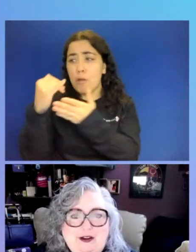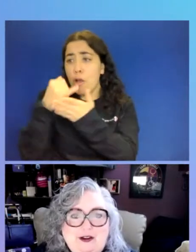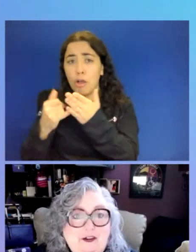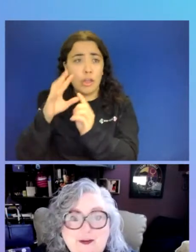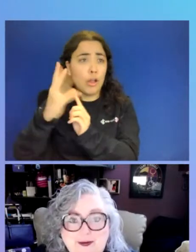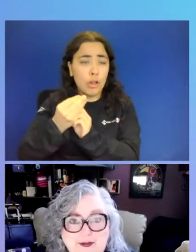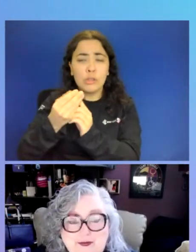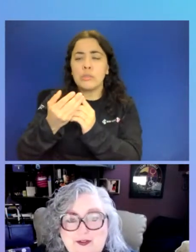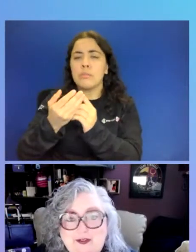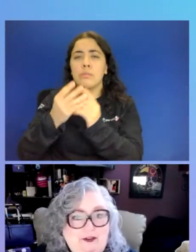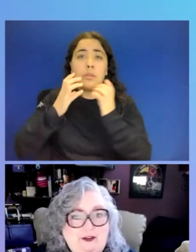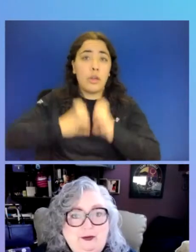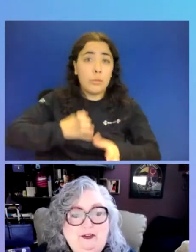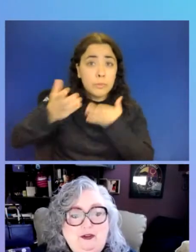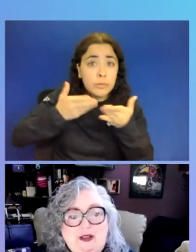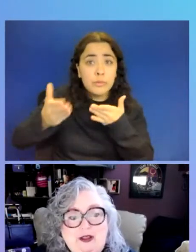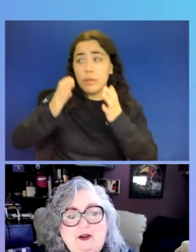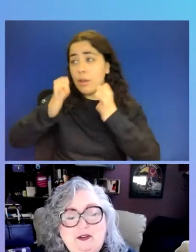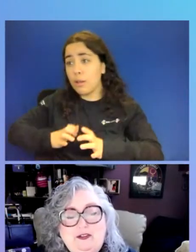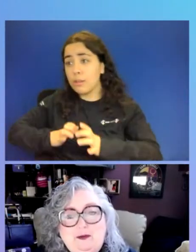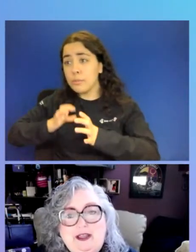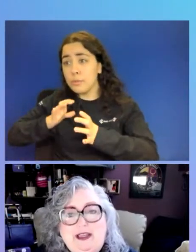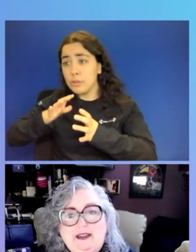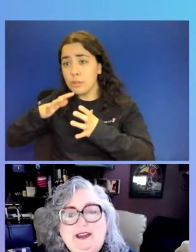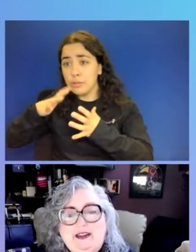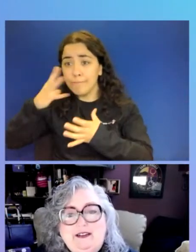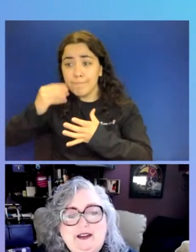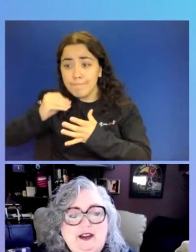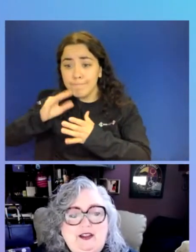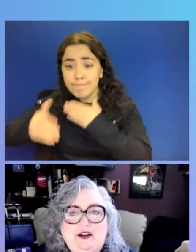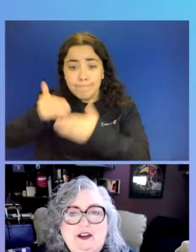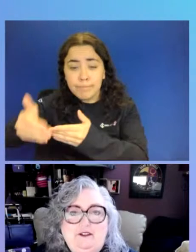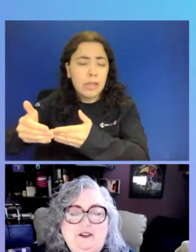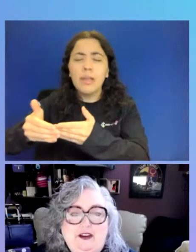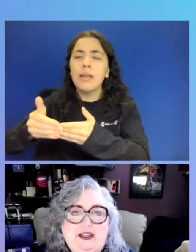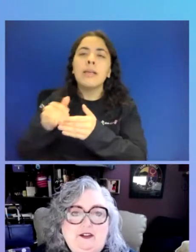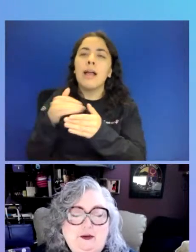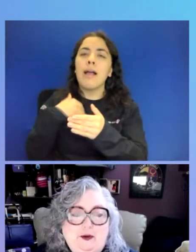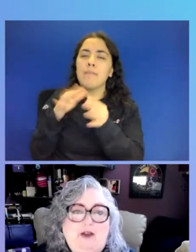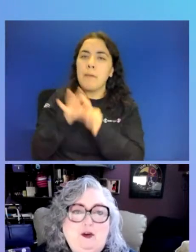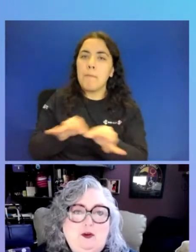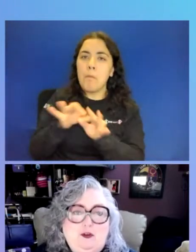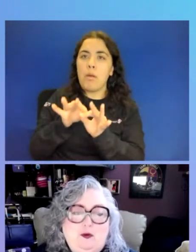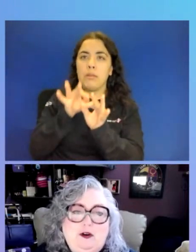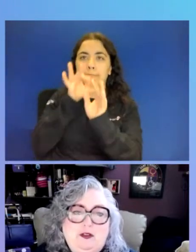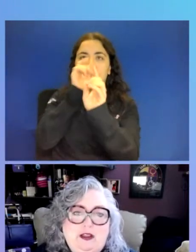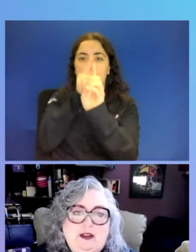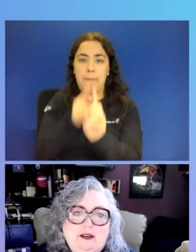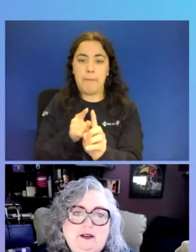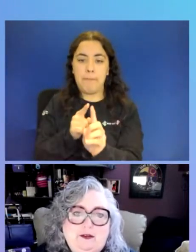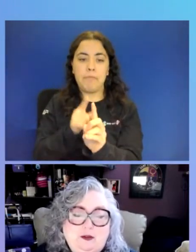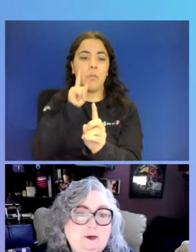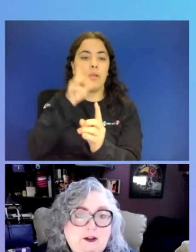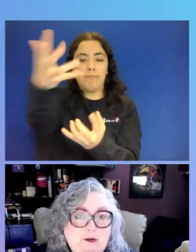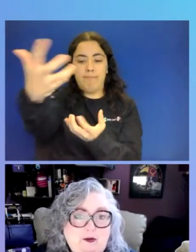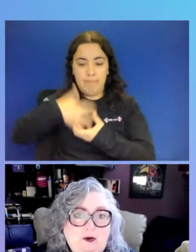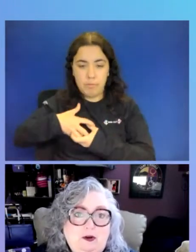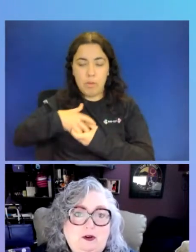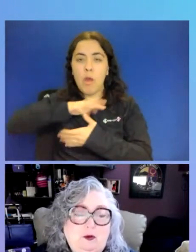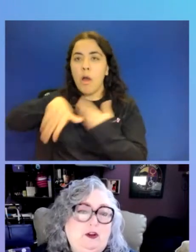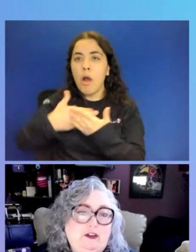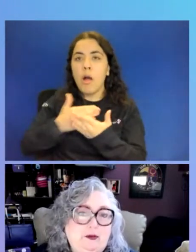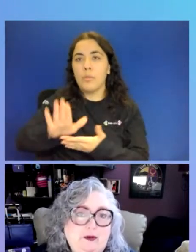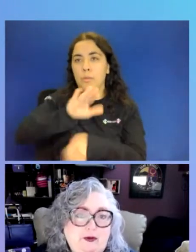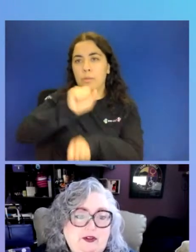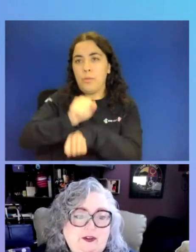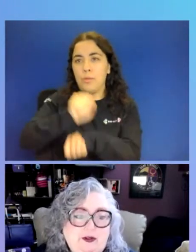culture, customer service, customer journey. There are some key tenets that are going to fit into everyone's work that is responsible